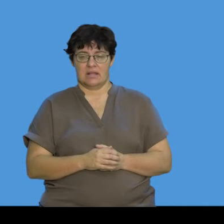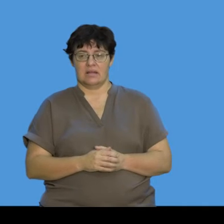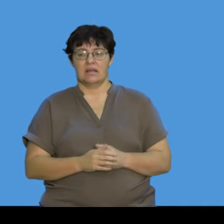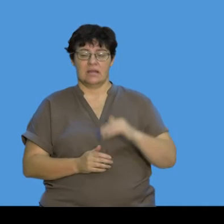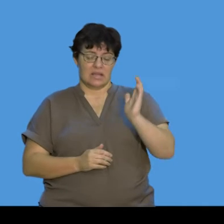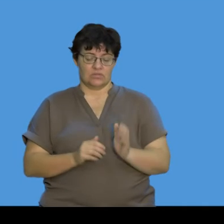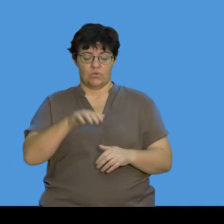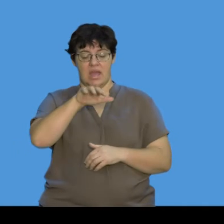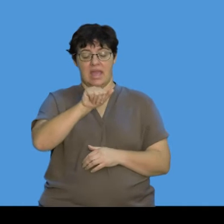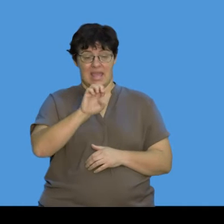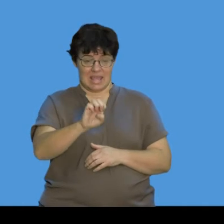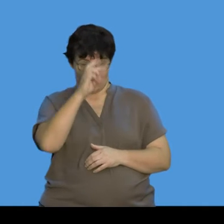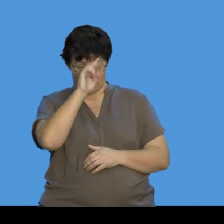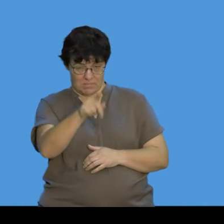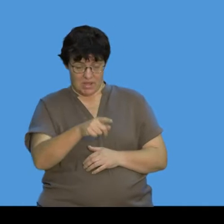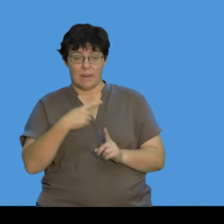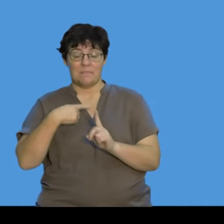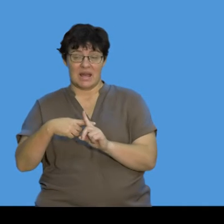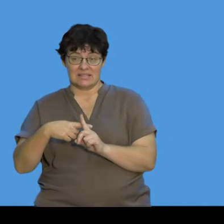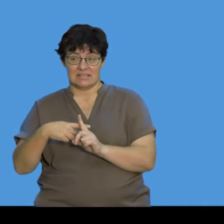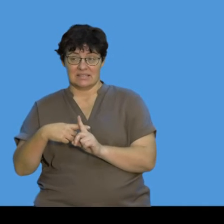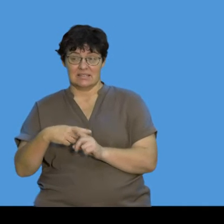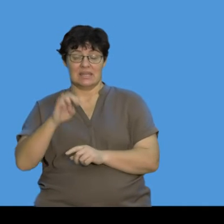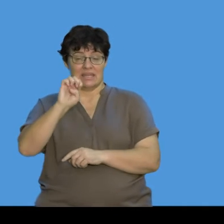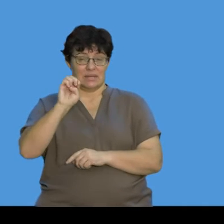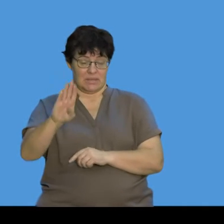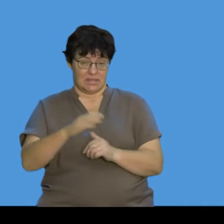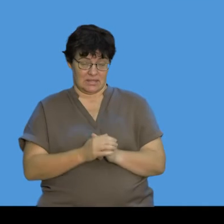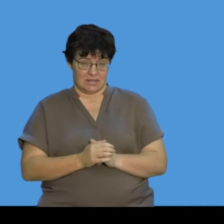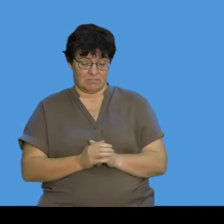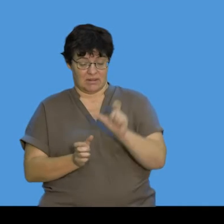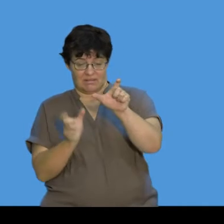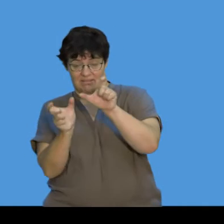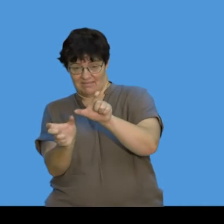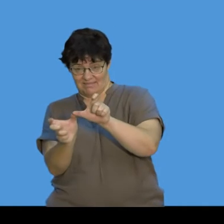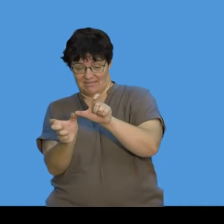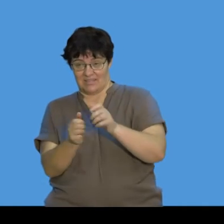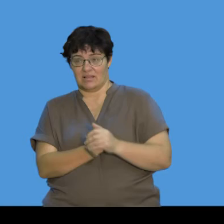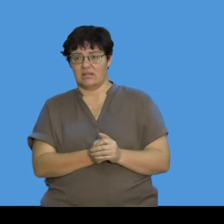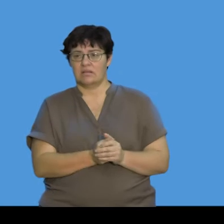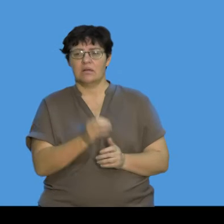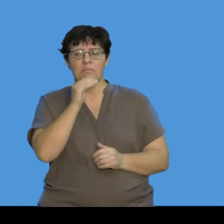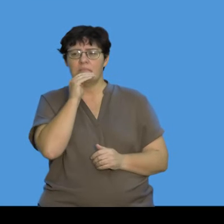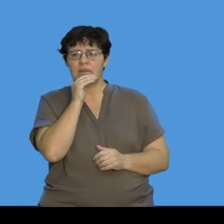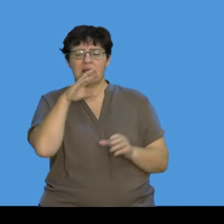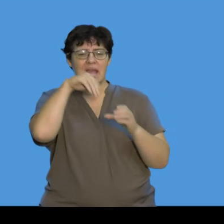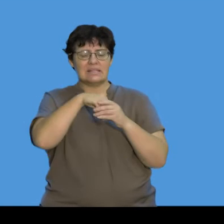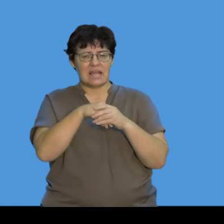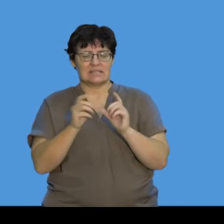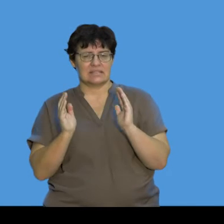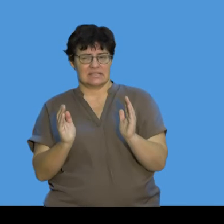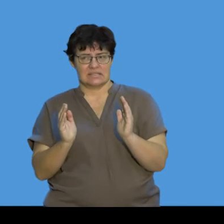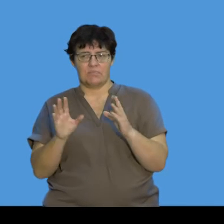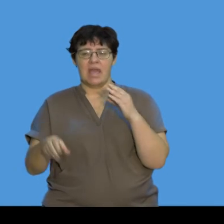AB into AE, remember, plus EB. And I said to you, what